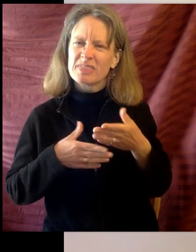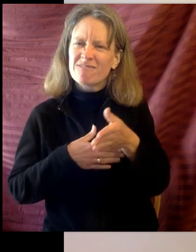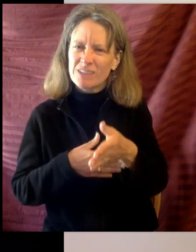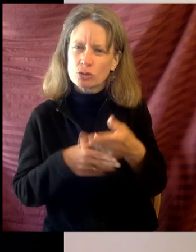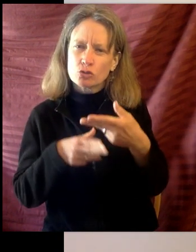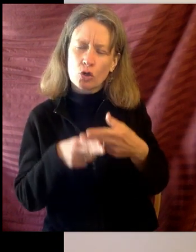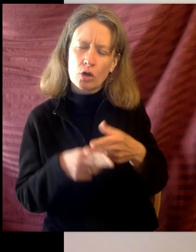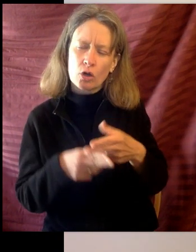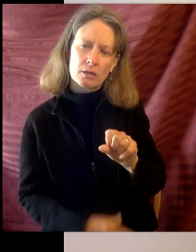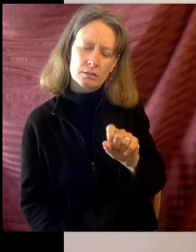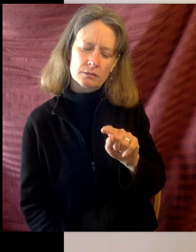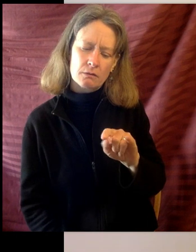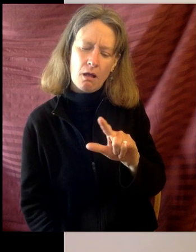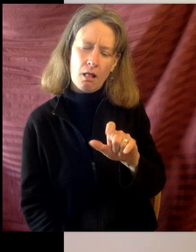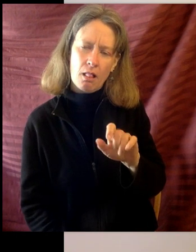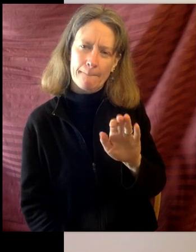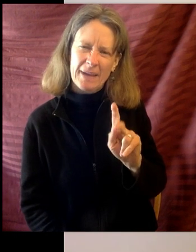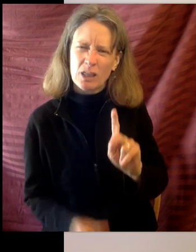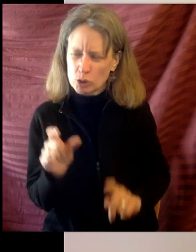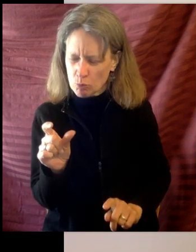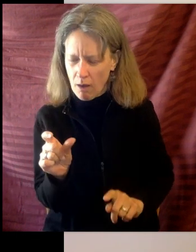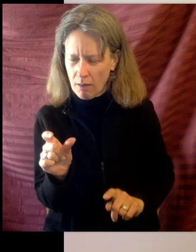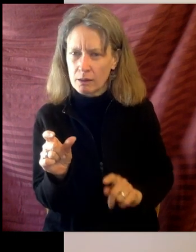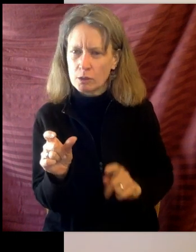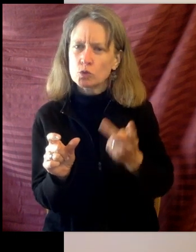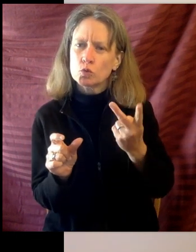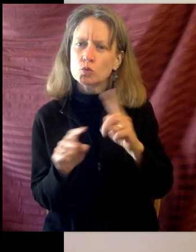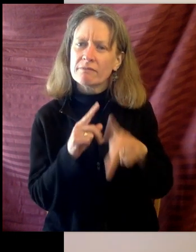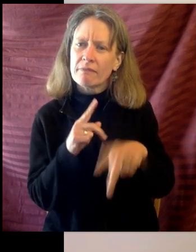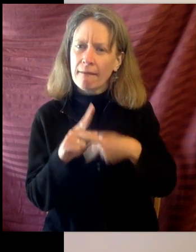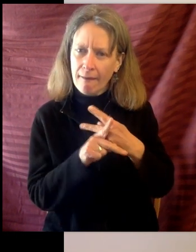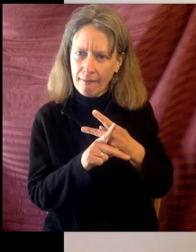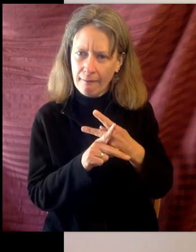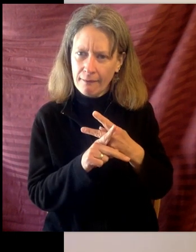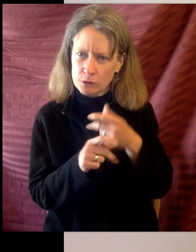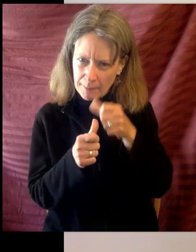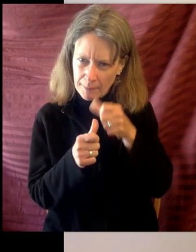fish. There are two types. One that